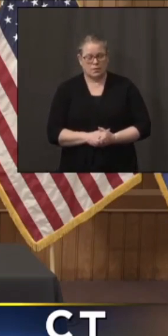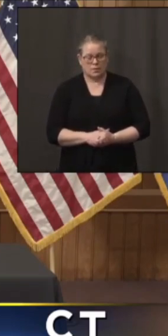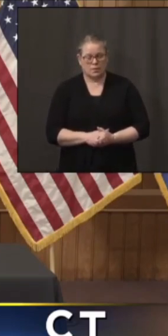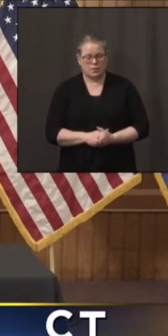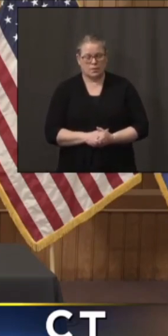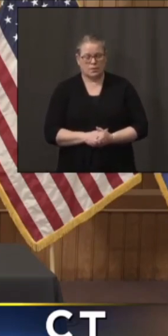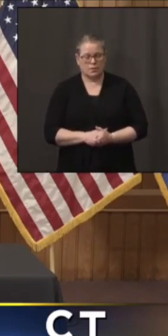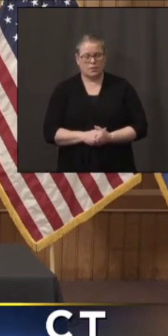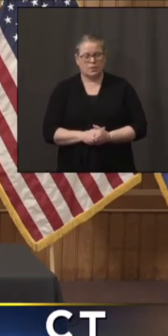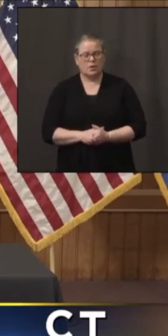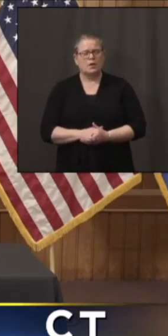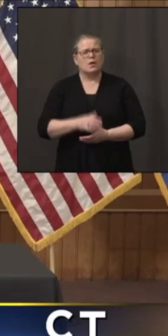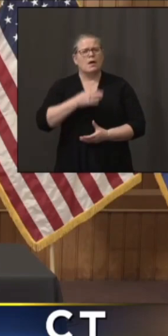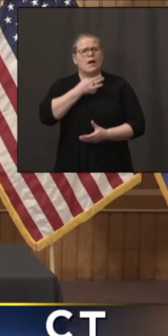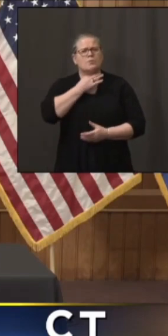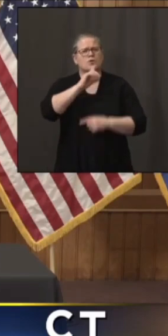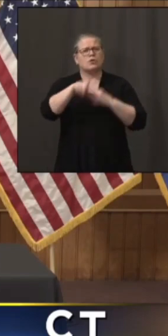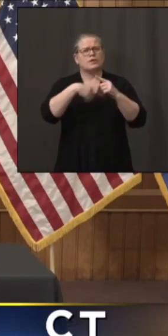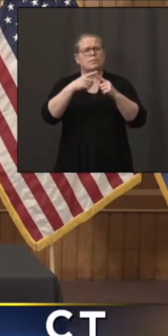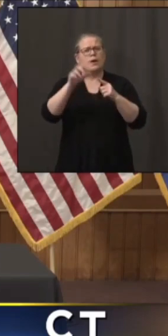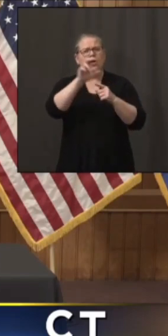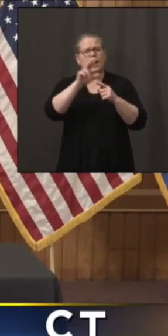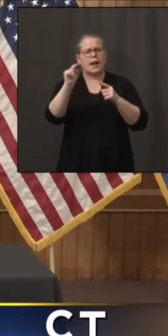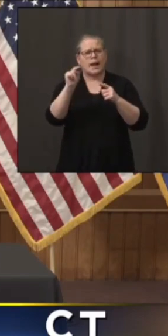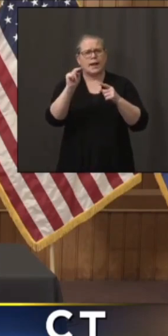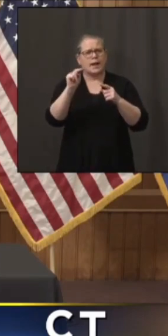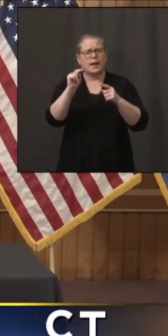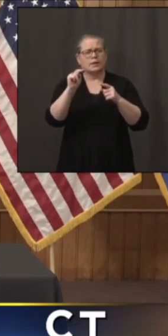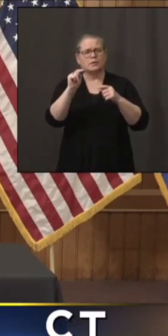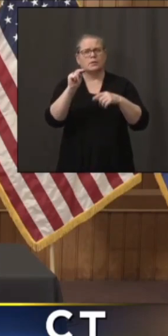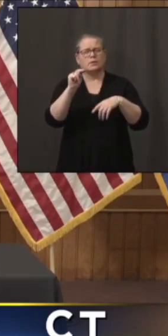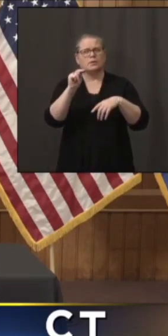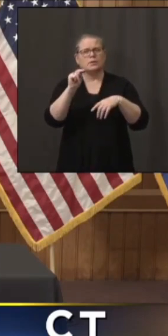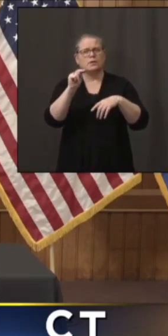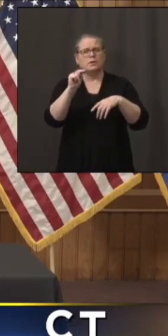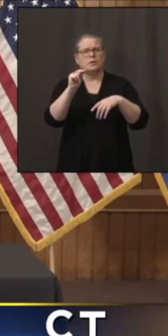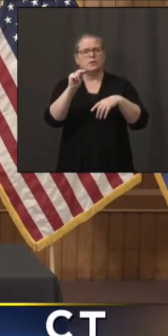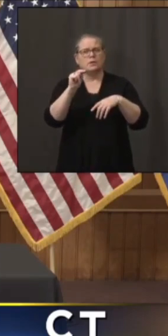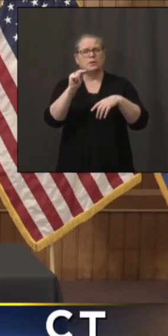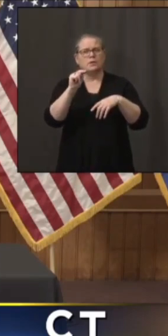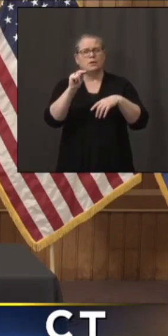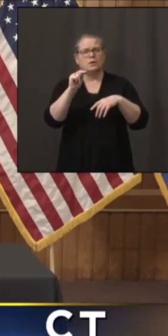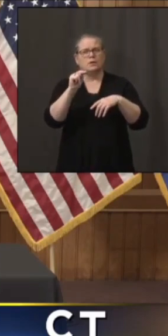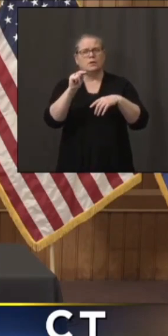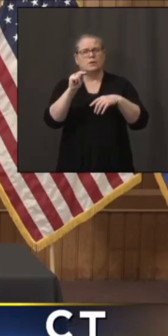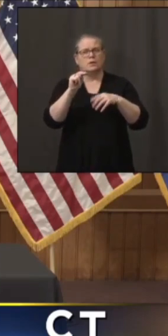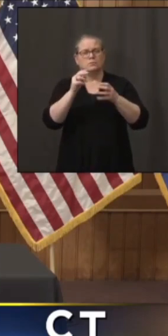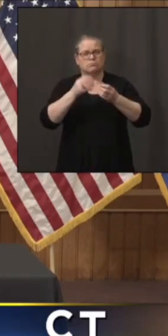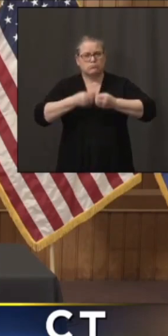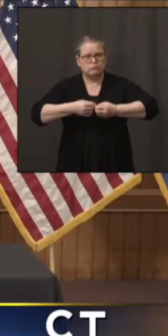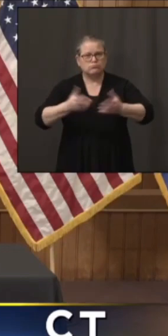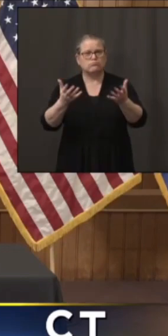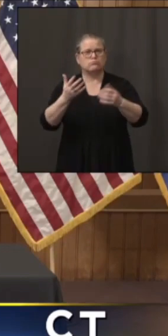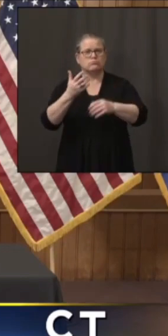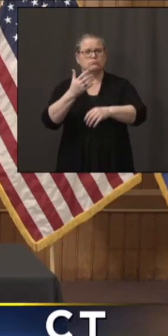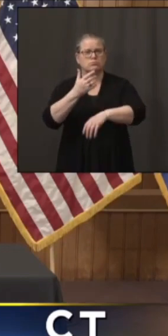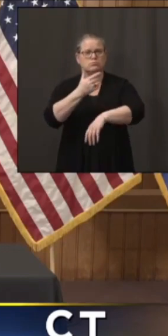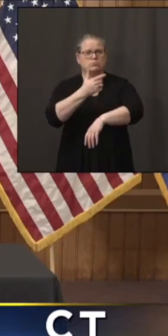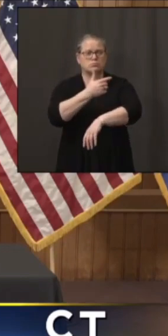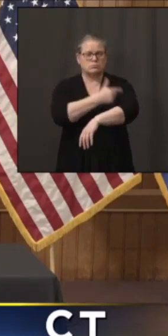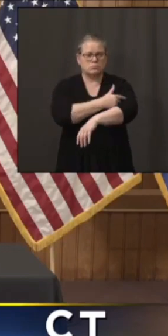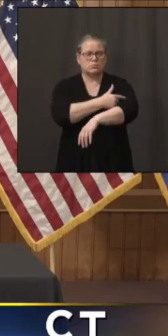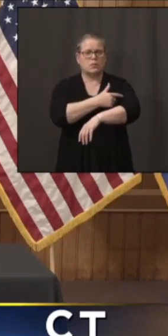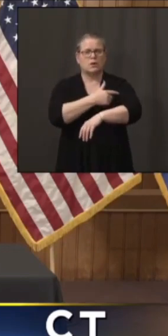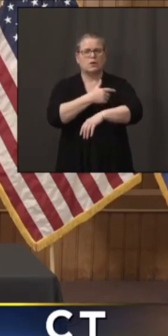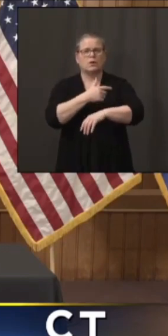of Connecticut's rollout. So we've seen some states that have taken sort of a hardline approach, threatening fines and